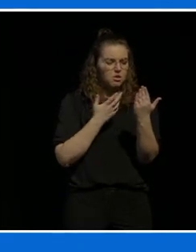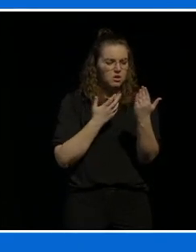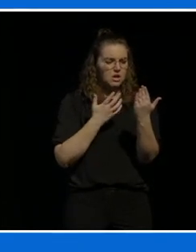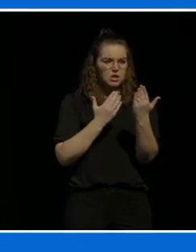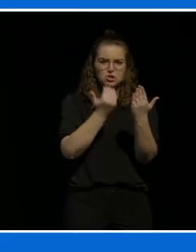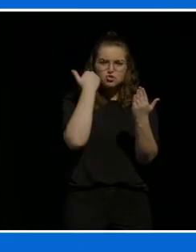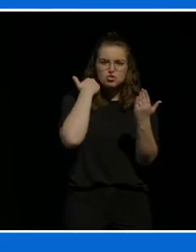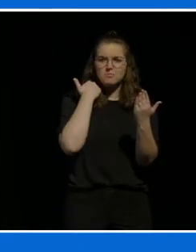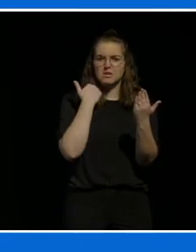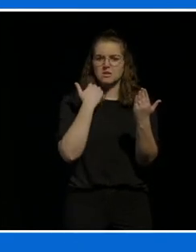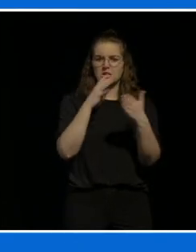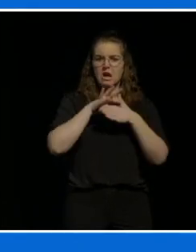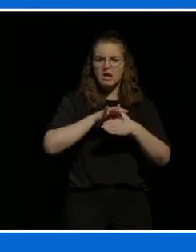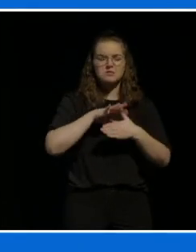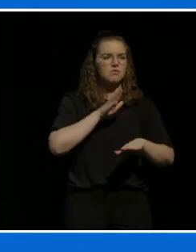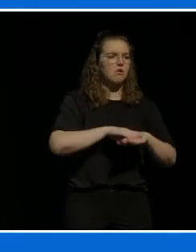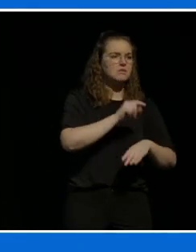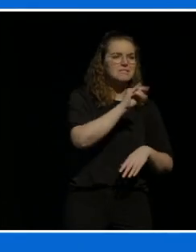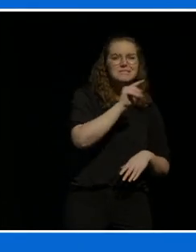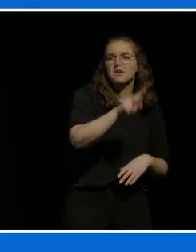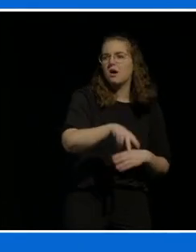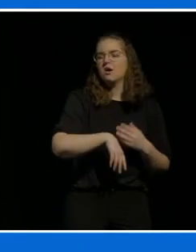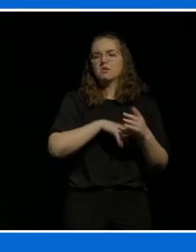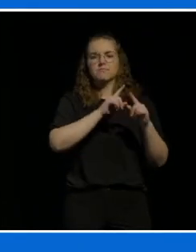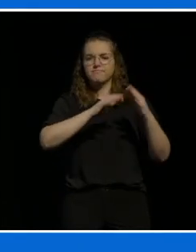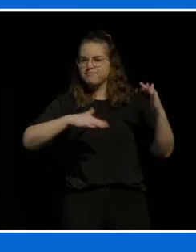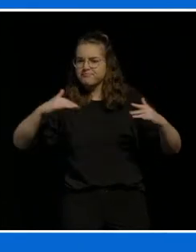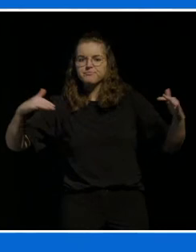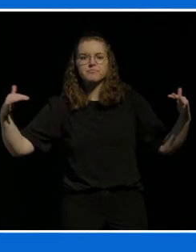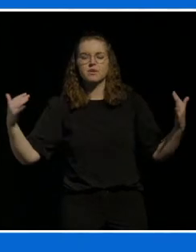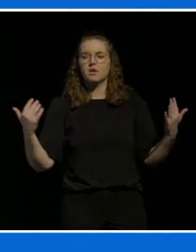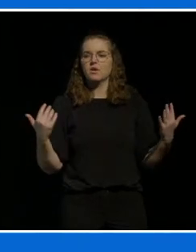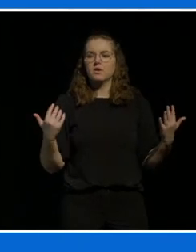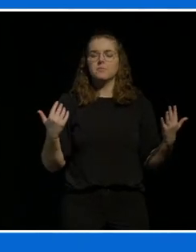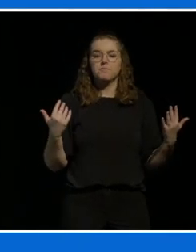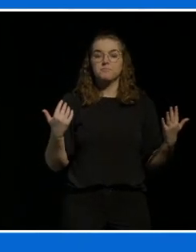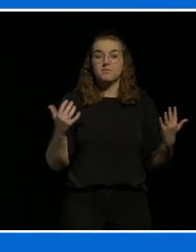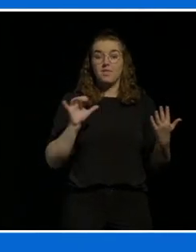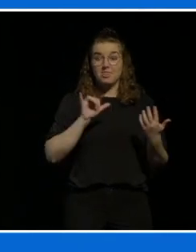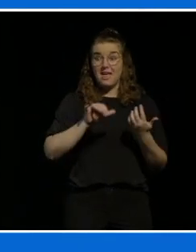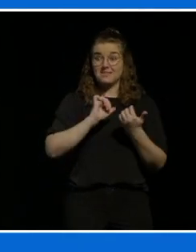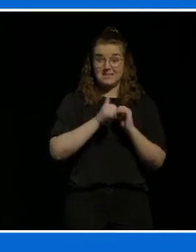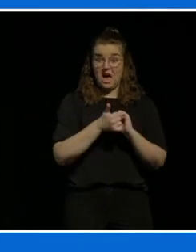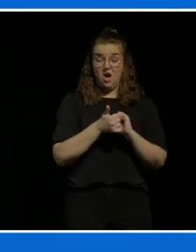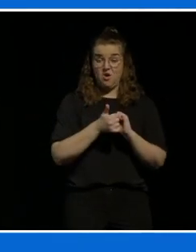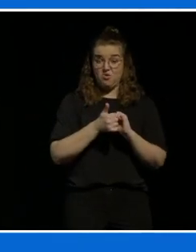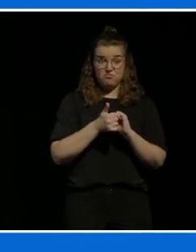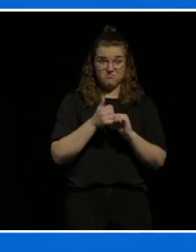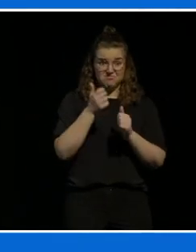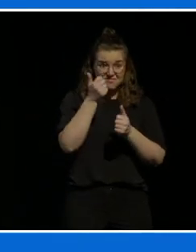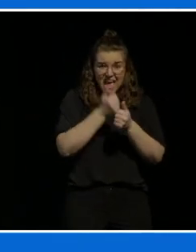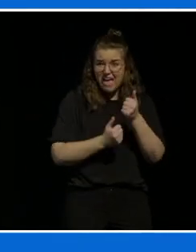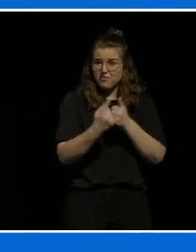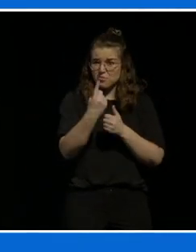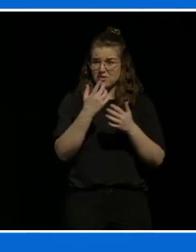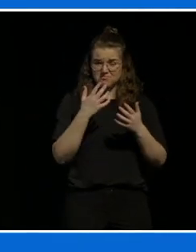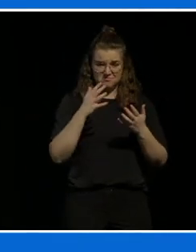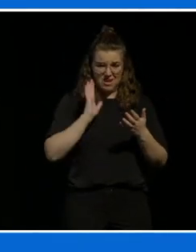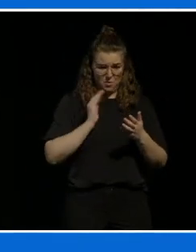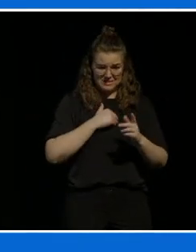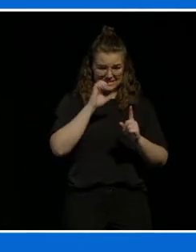digital content on TikTok and various different platforms. And that's how all of our ecosystems are changing just on the society